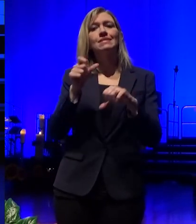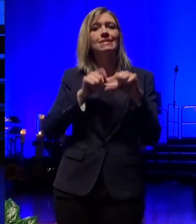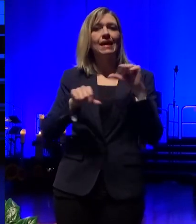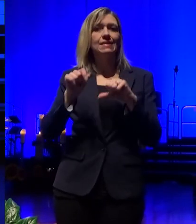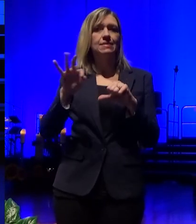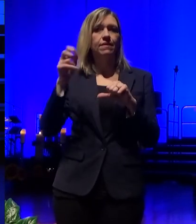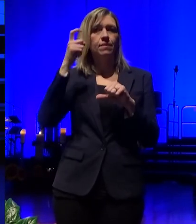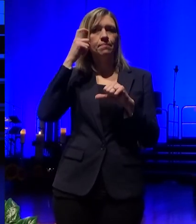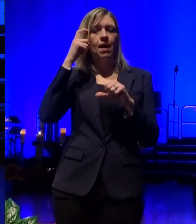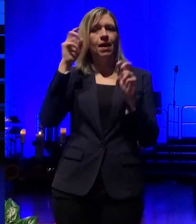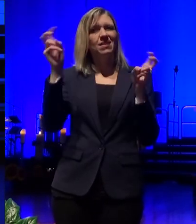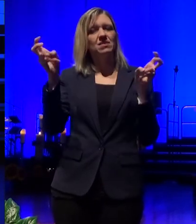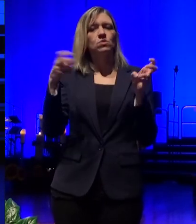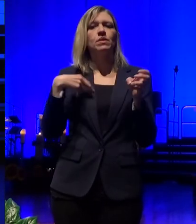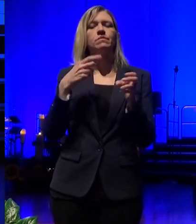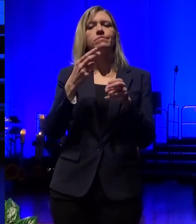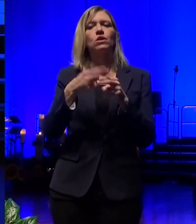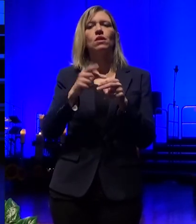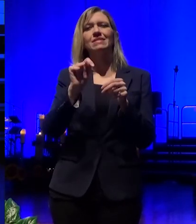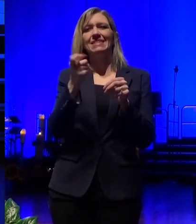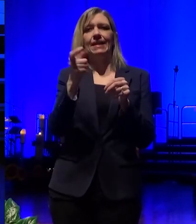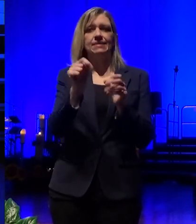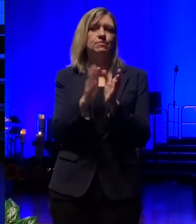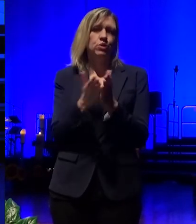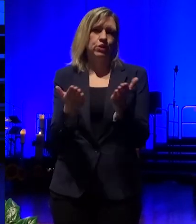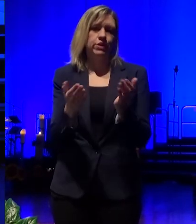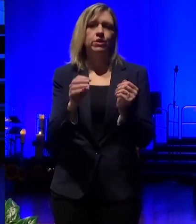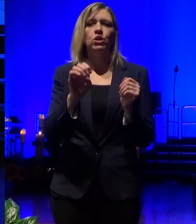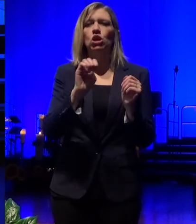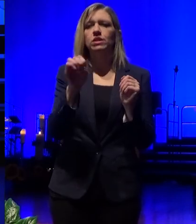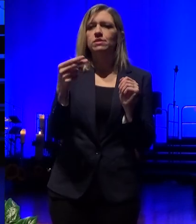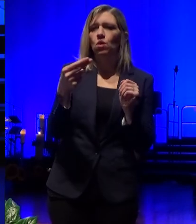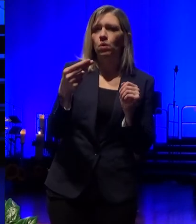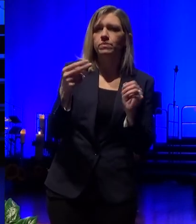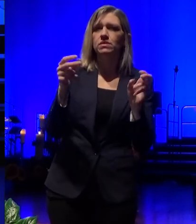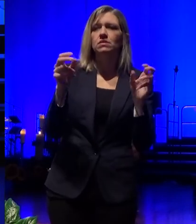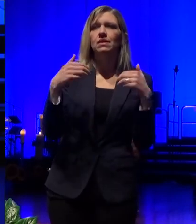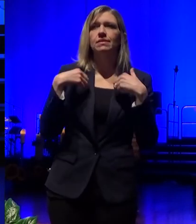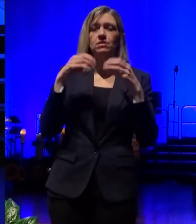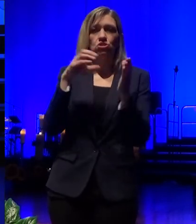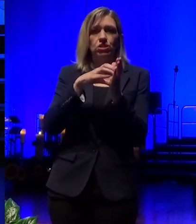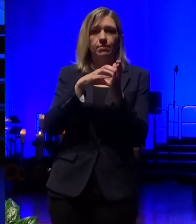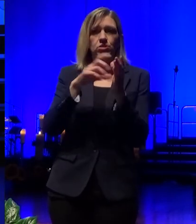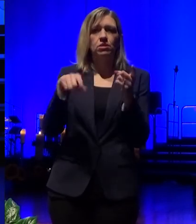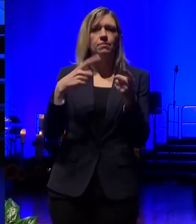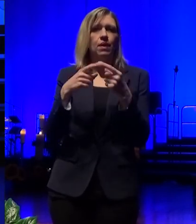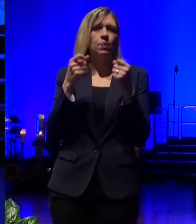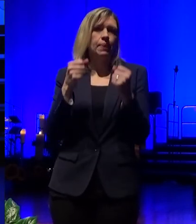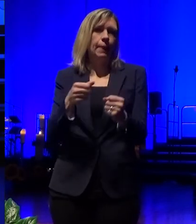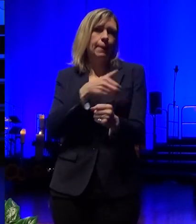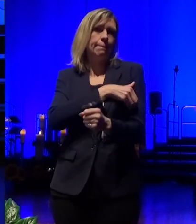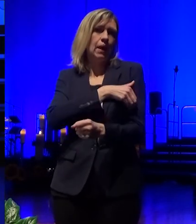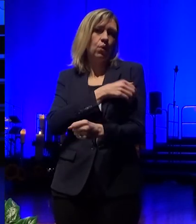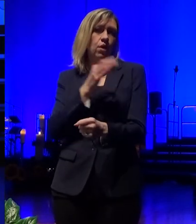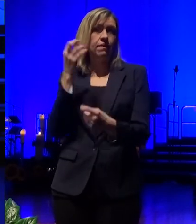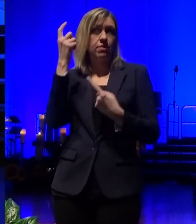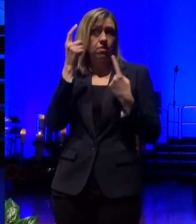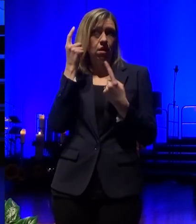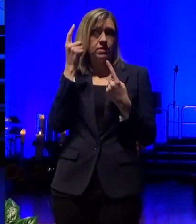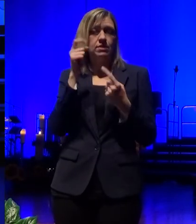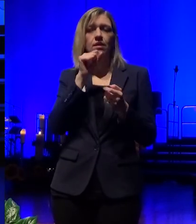Mind, which we commonly call the textbook, Ernest Holmes has a chapter where he's talking about the power of thought. And I love